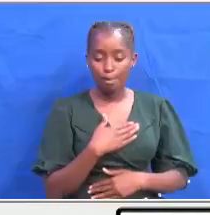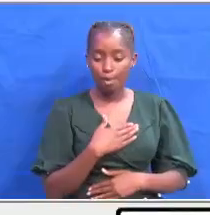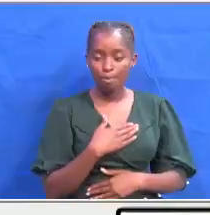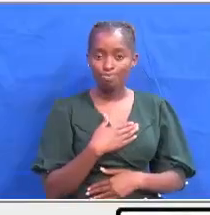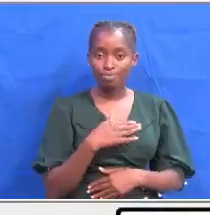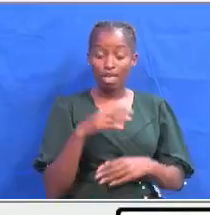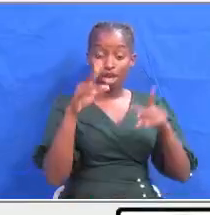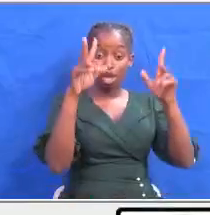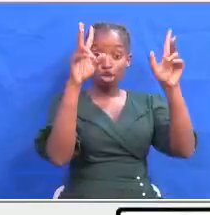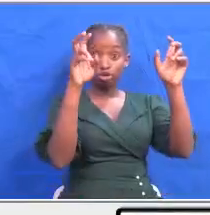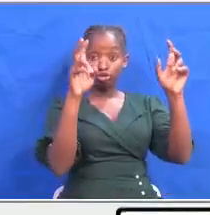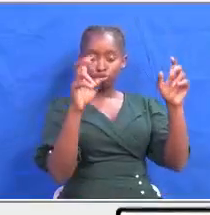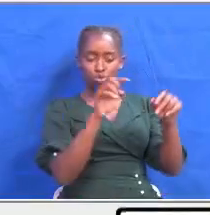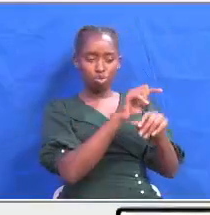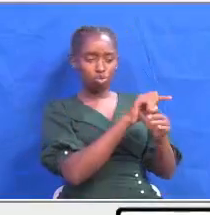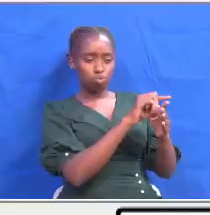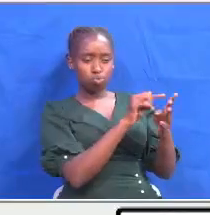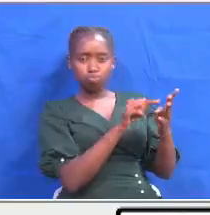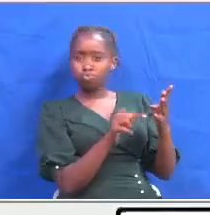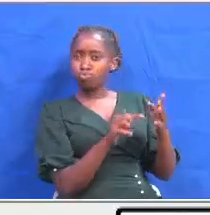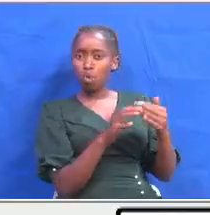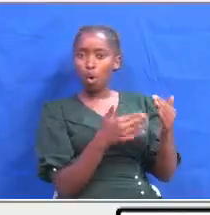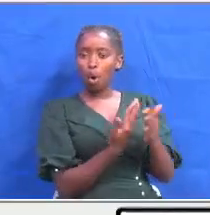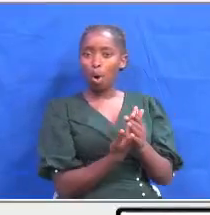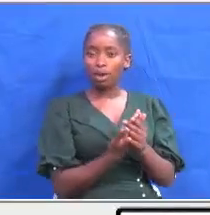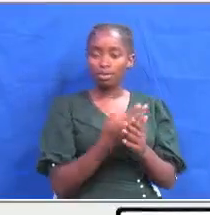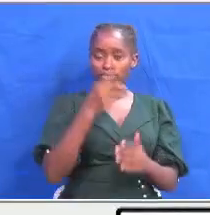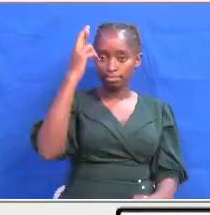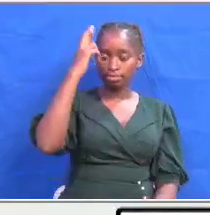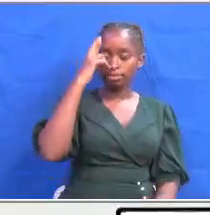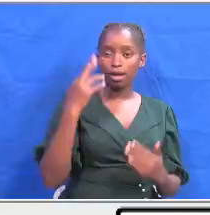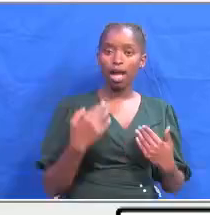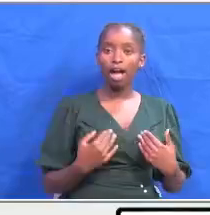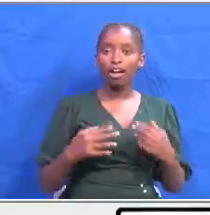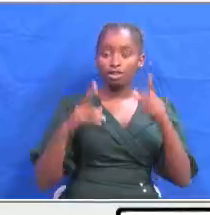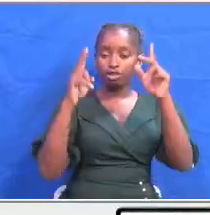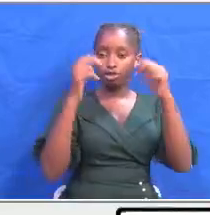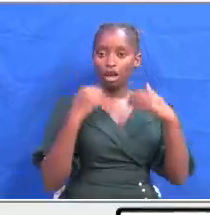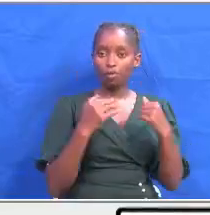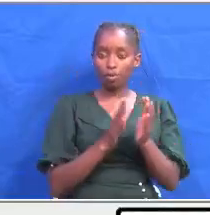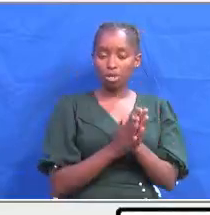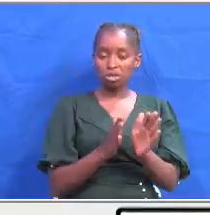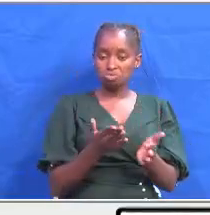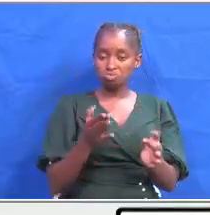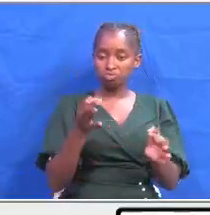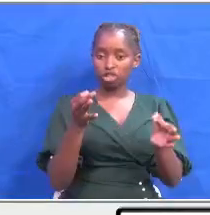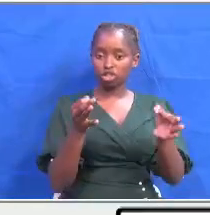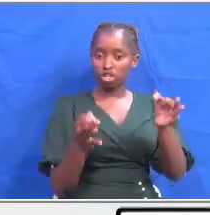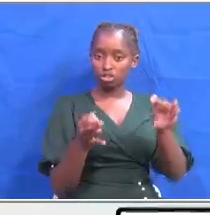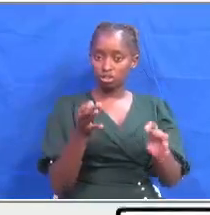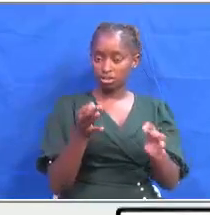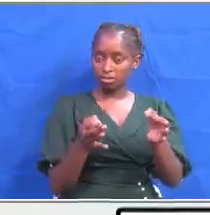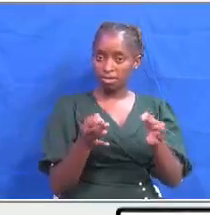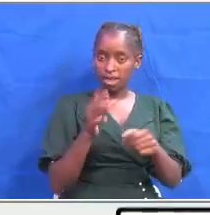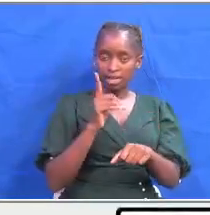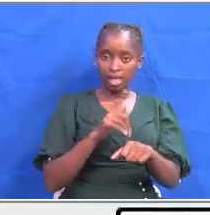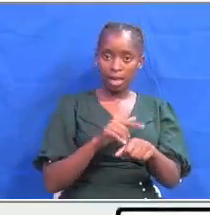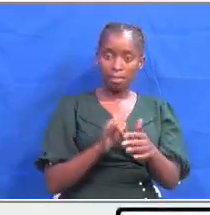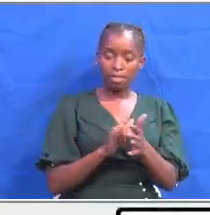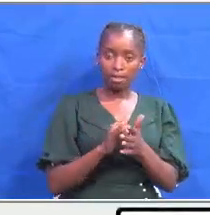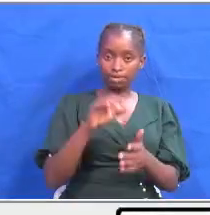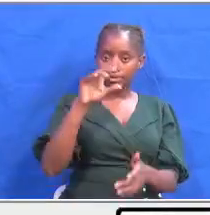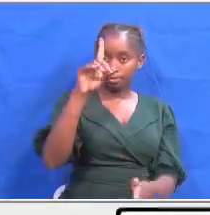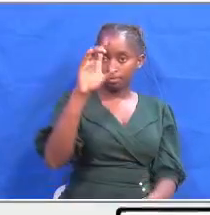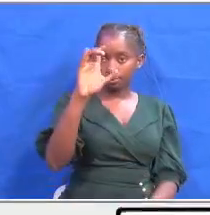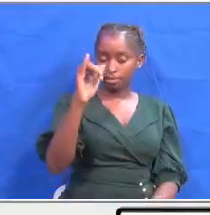issues, and I remember that is where they had an issue with justice. At that time when the DCI were